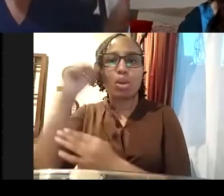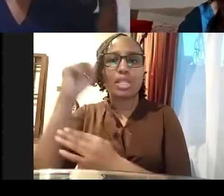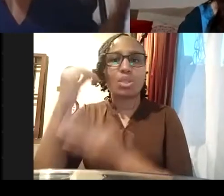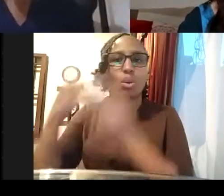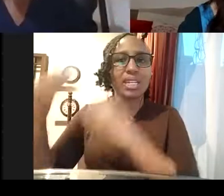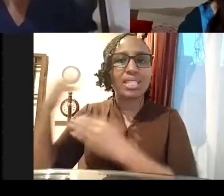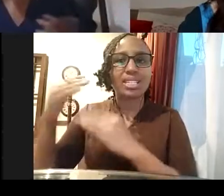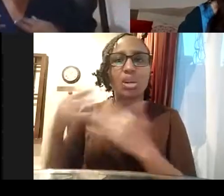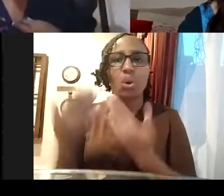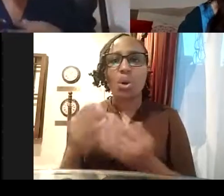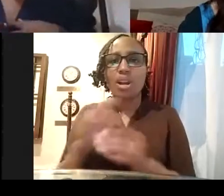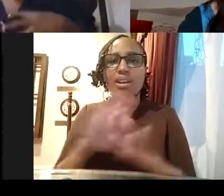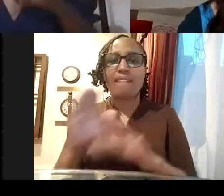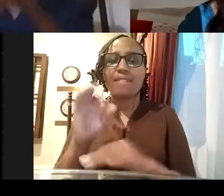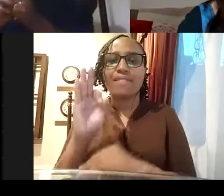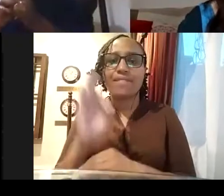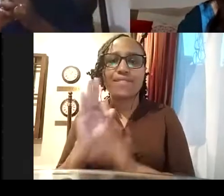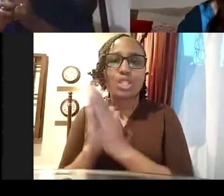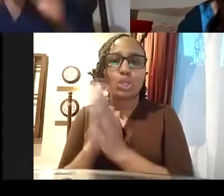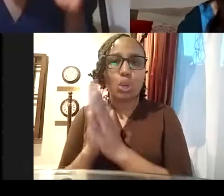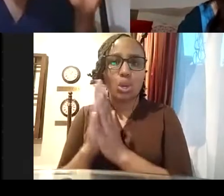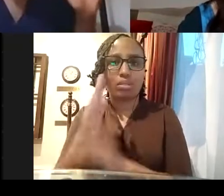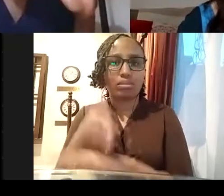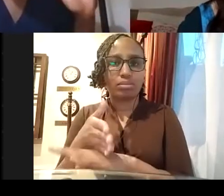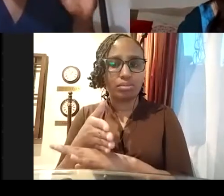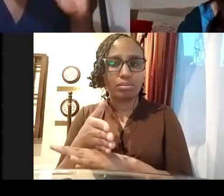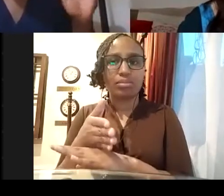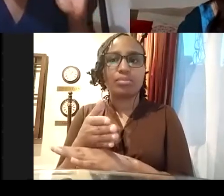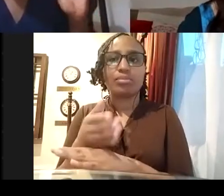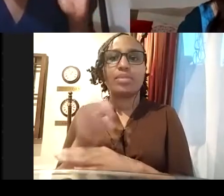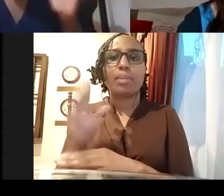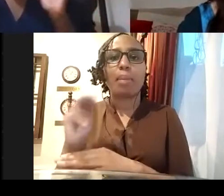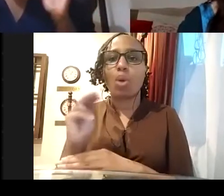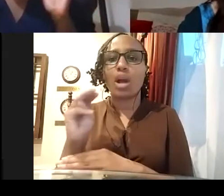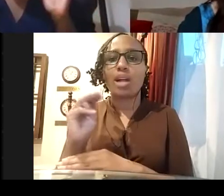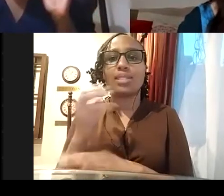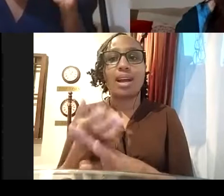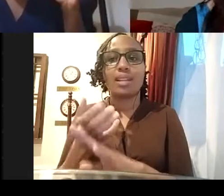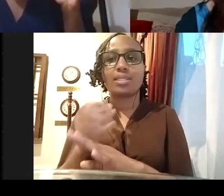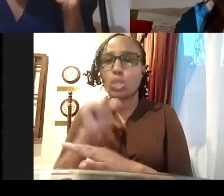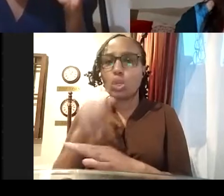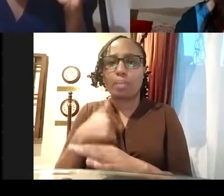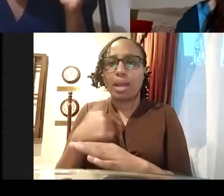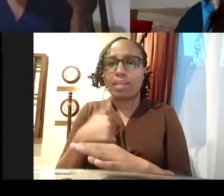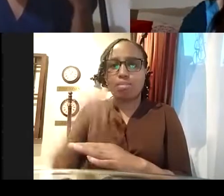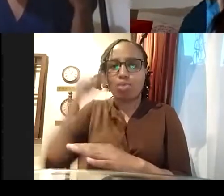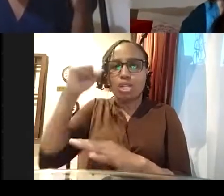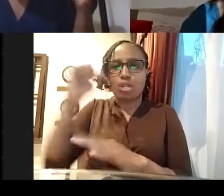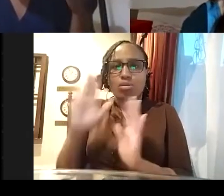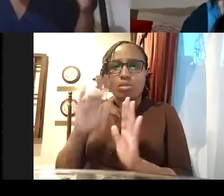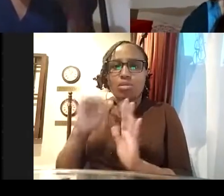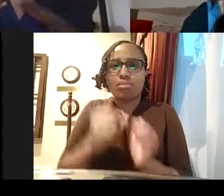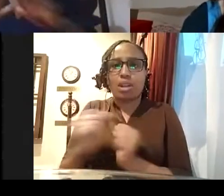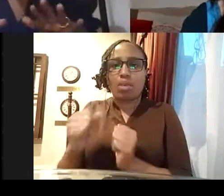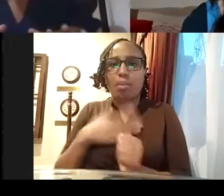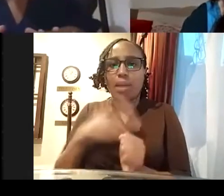or memoir, is difficult. So there's many moments when I'm just like, this story is too big for me. It's not mine. I'm not political. It's not my struggle. I'm just gonna